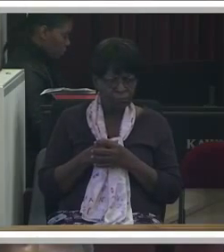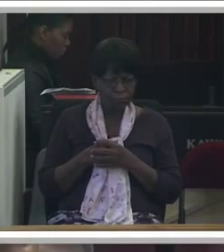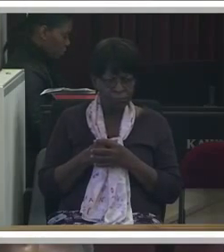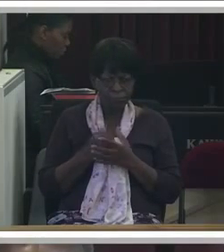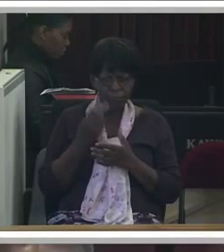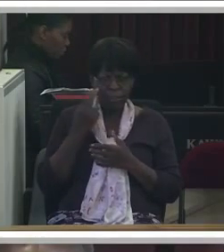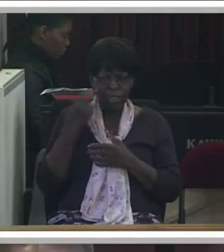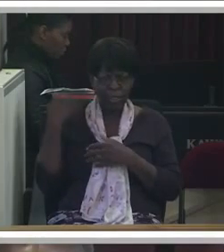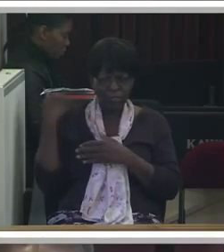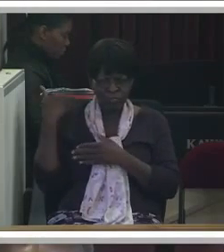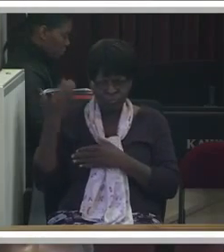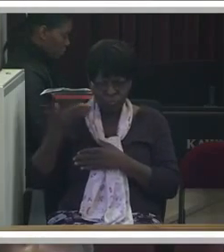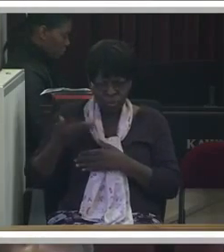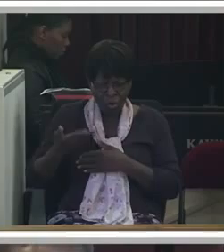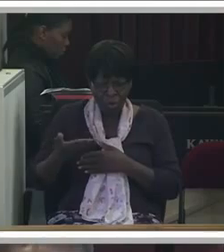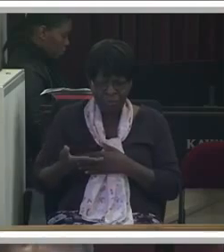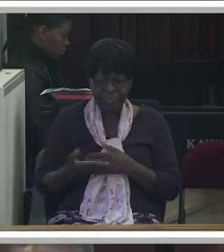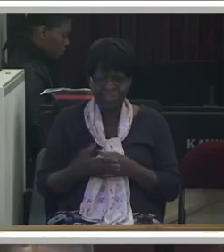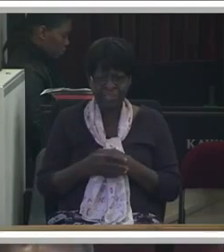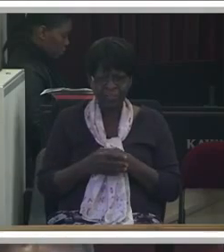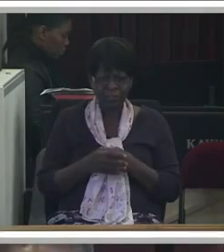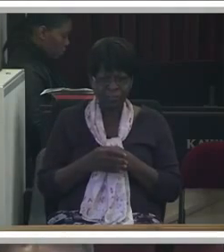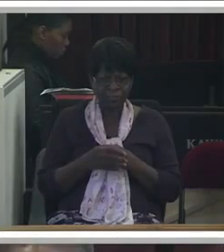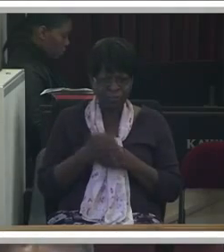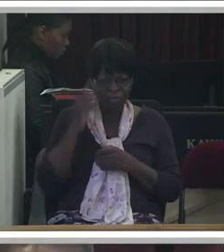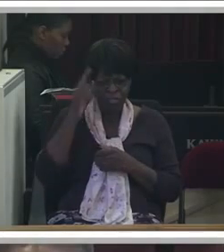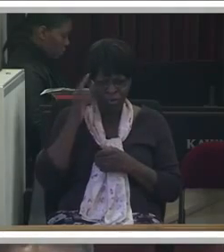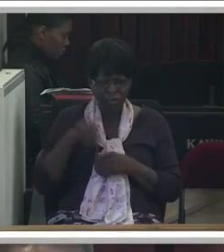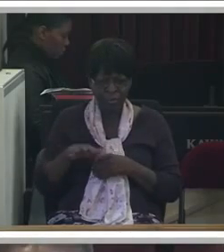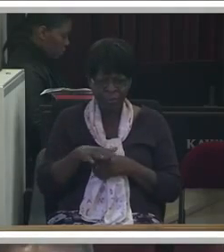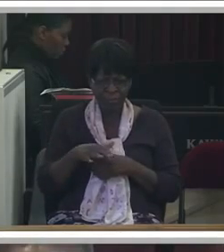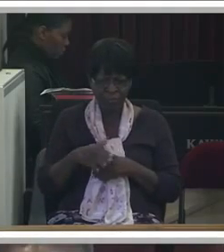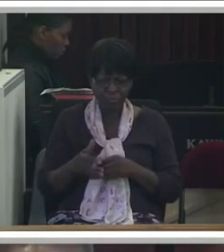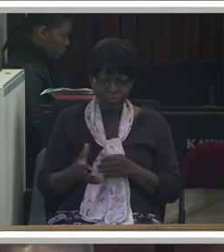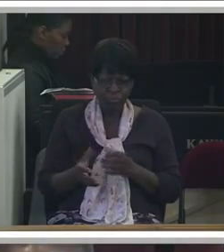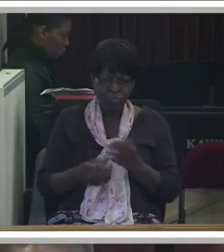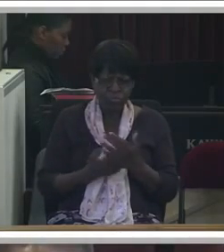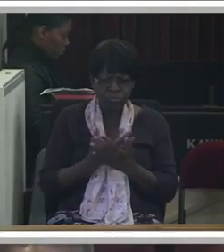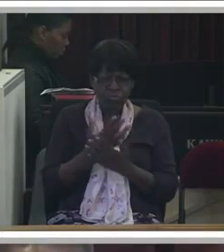was stirred with a desire for reconciliation and restoration.